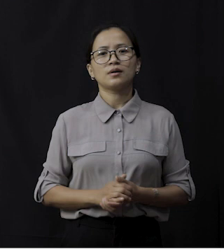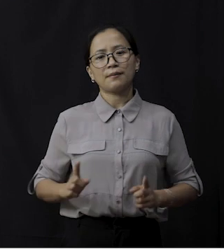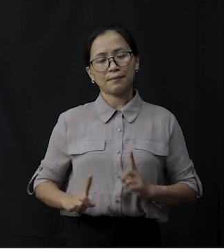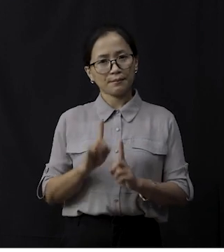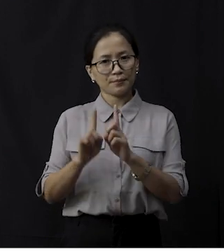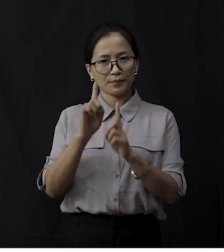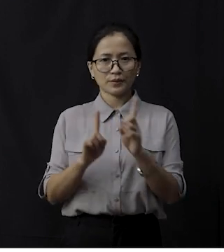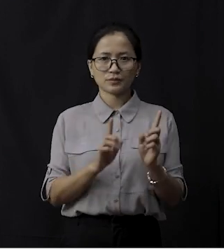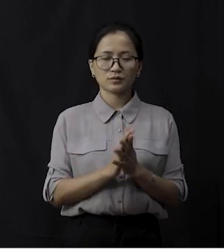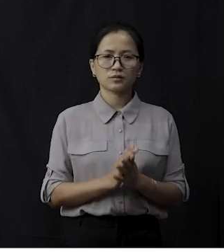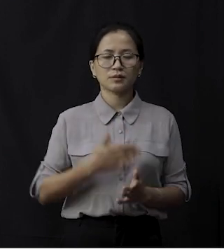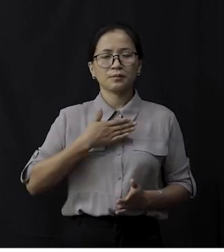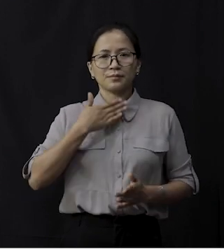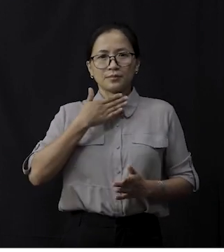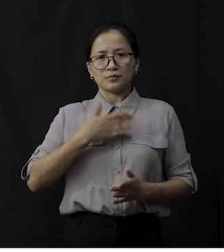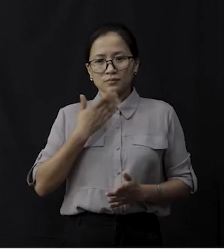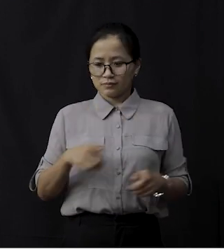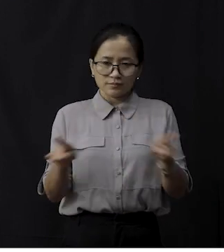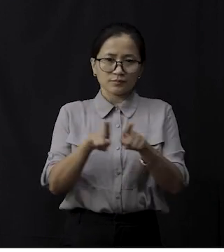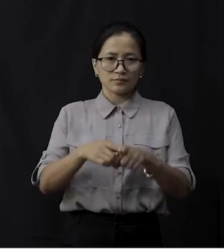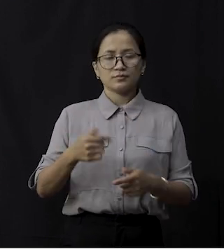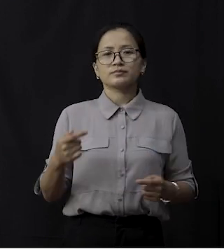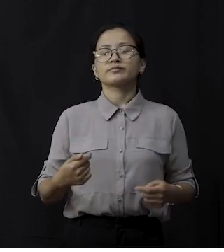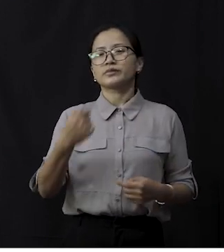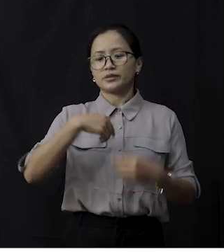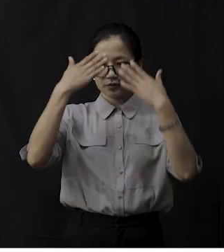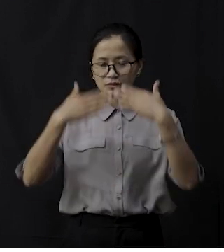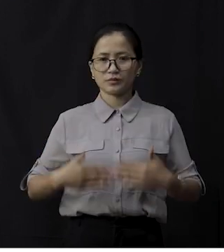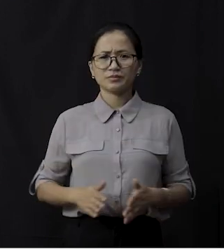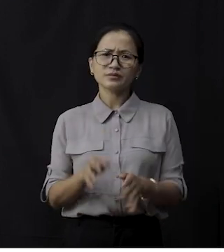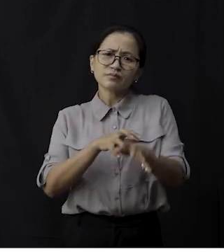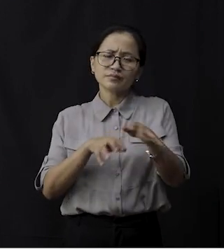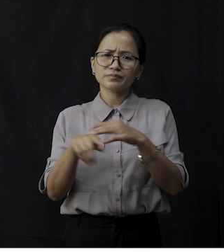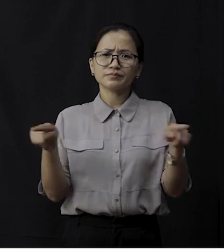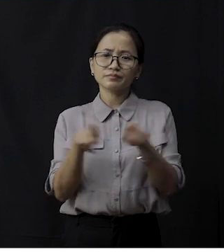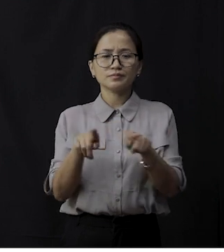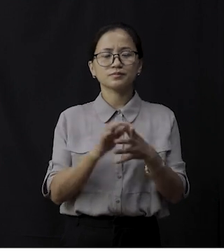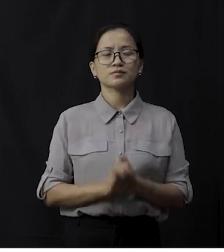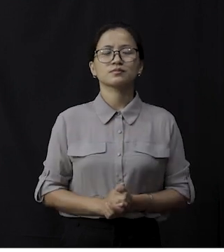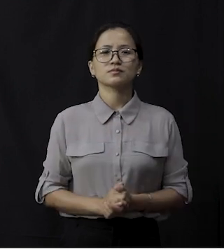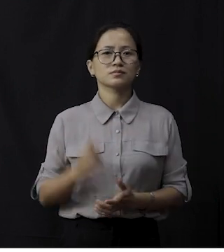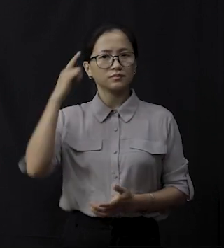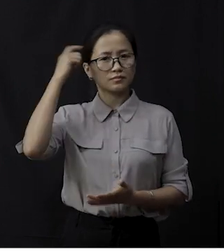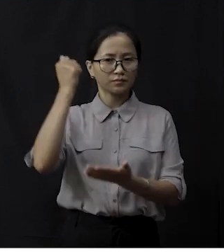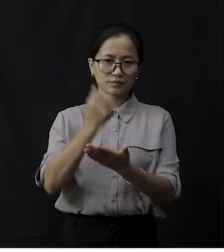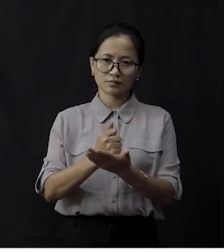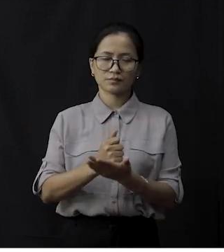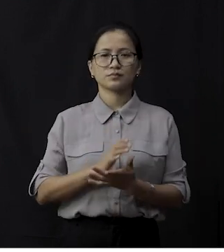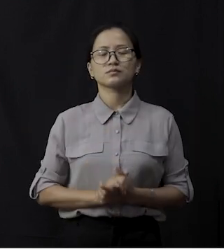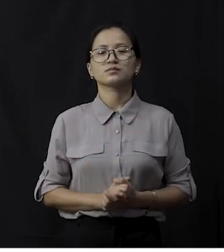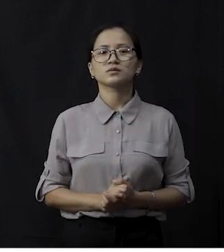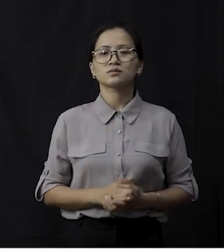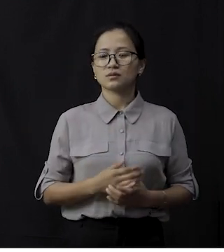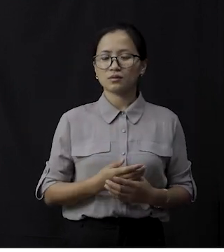also breathe like us, as well as the animals. We breathe, so even plants. You should remember this, that